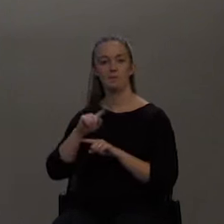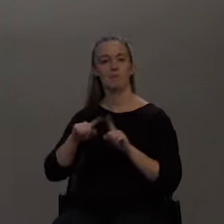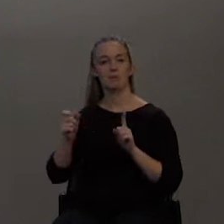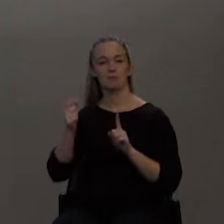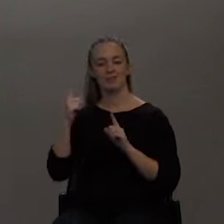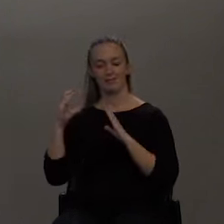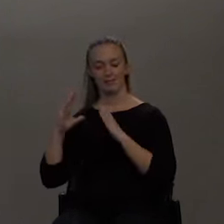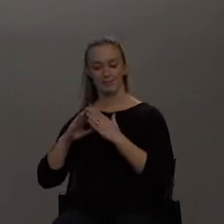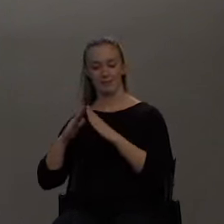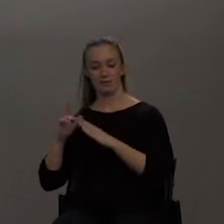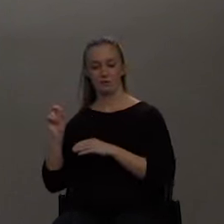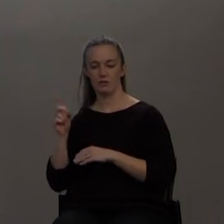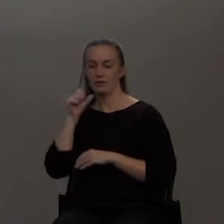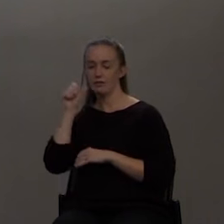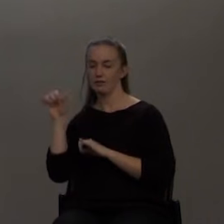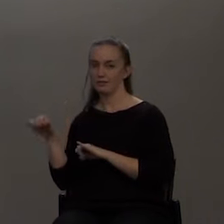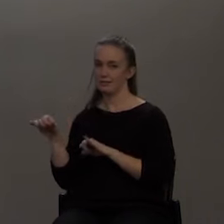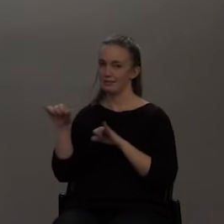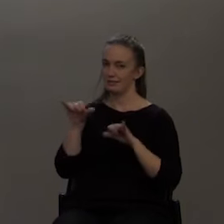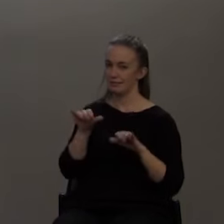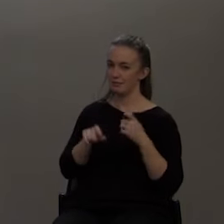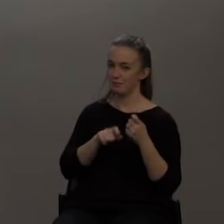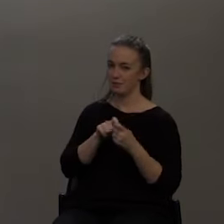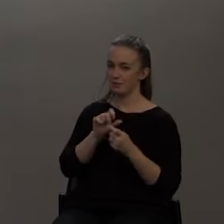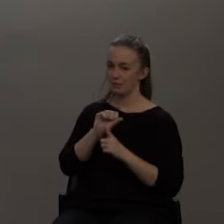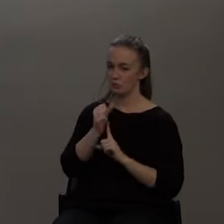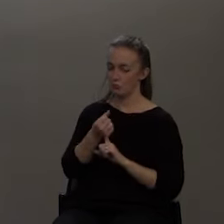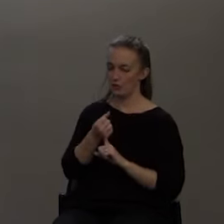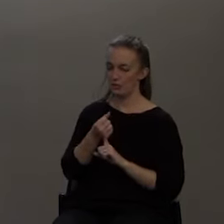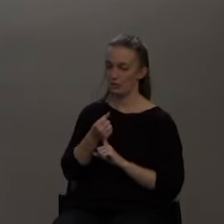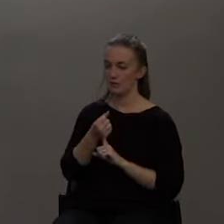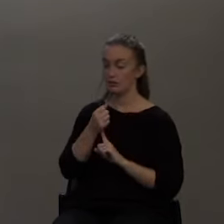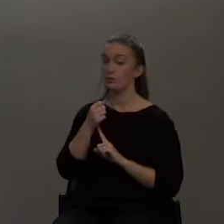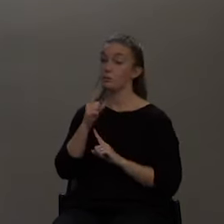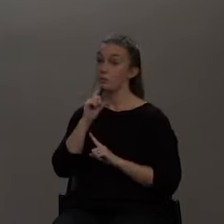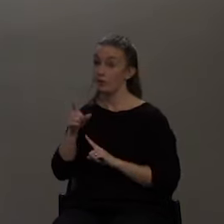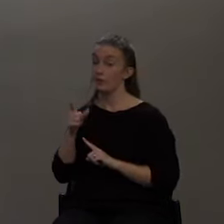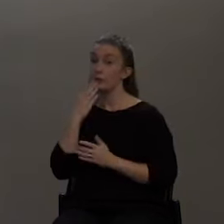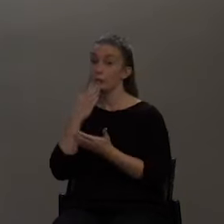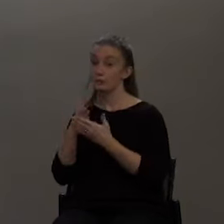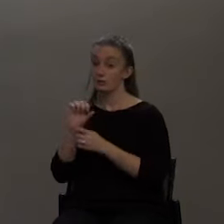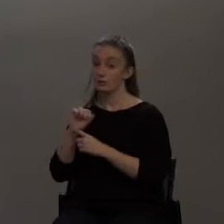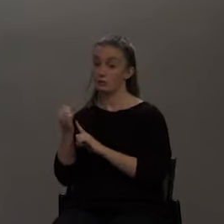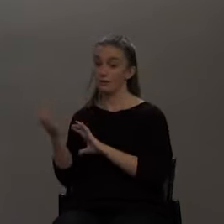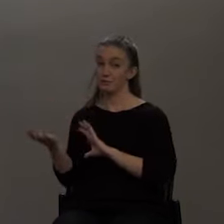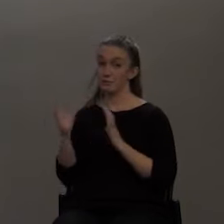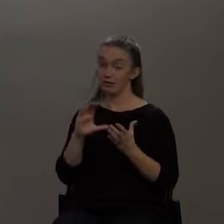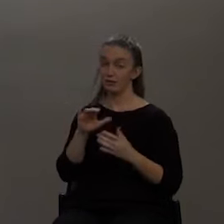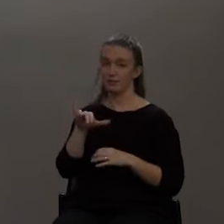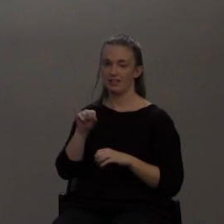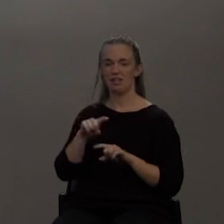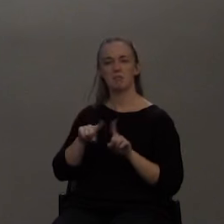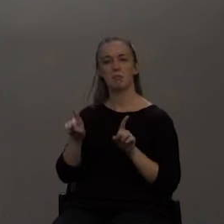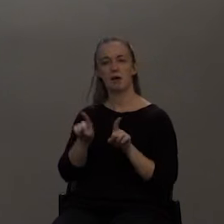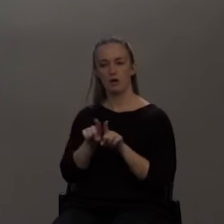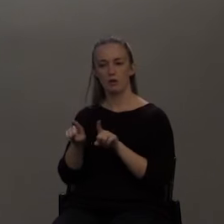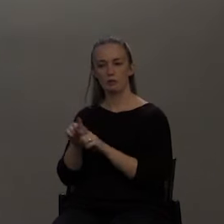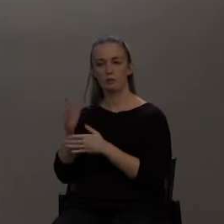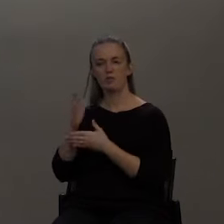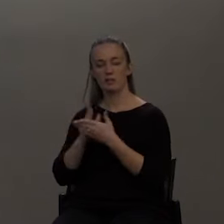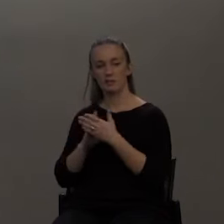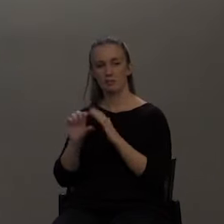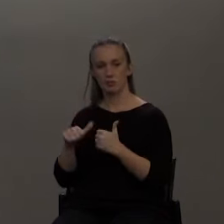is not near in that situation, the reality is it's in a very, very good situation comparatively. There's also could be some challenges, particularly in upper level